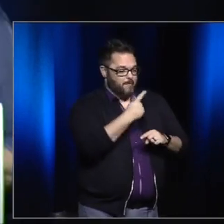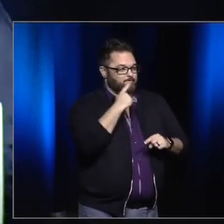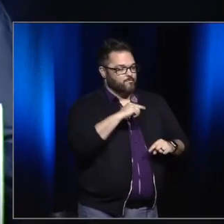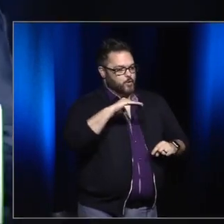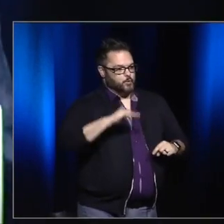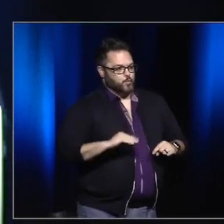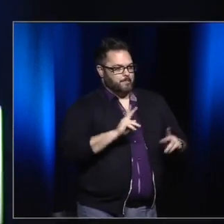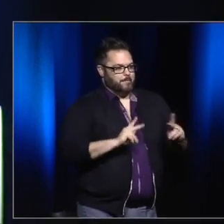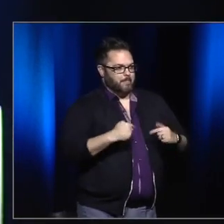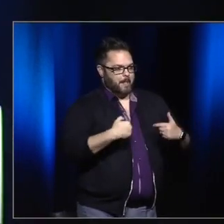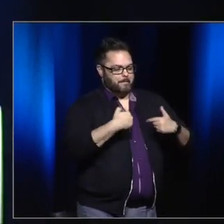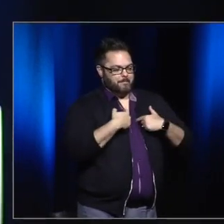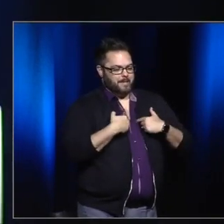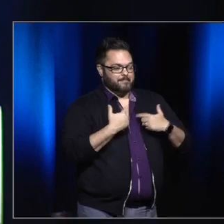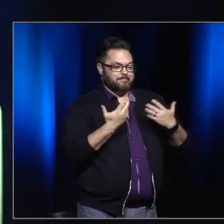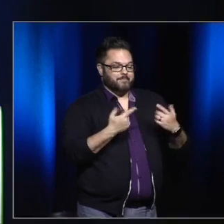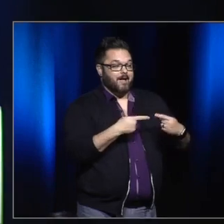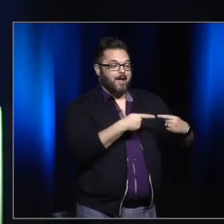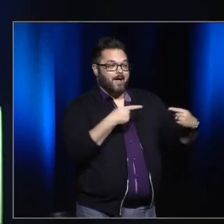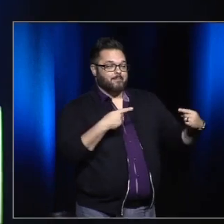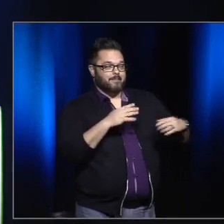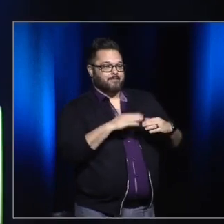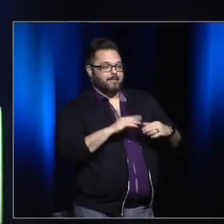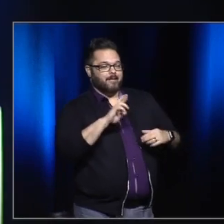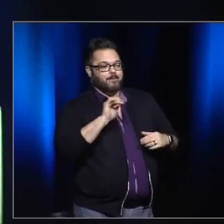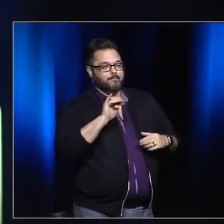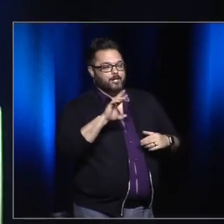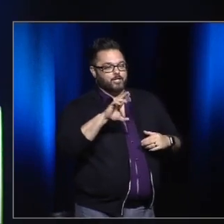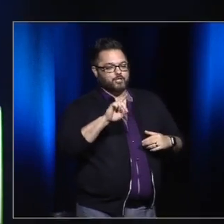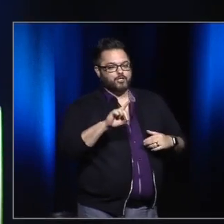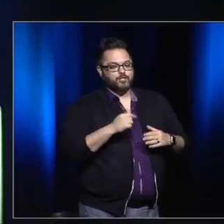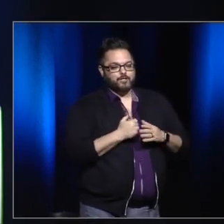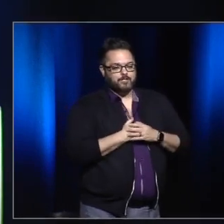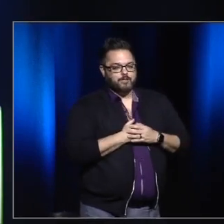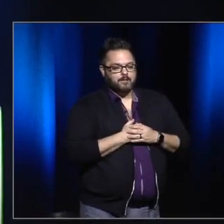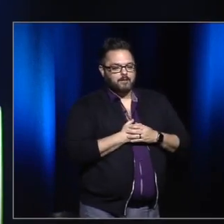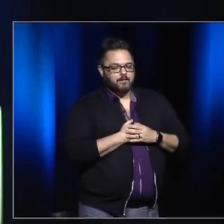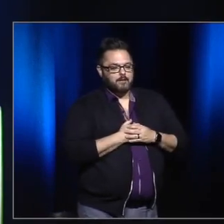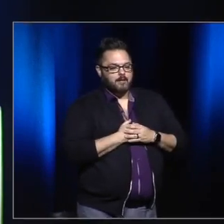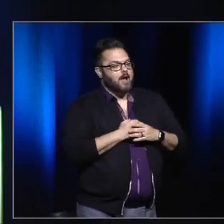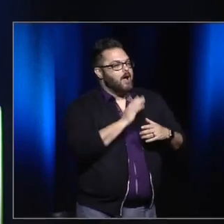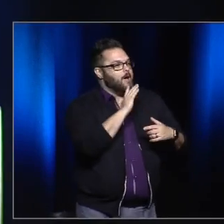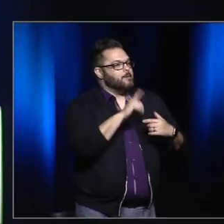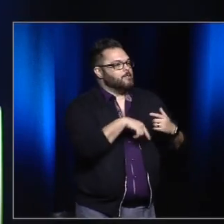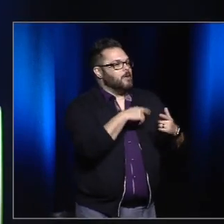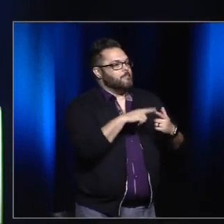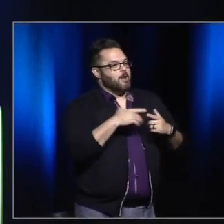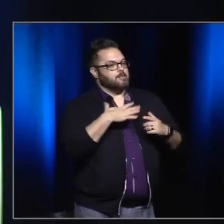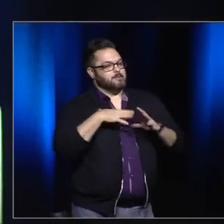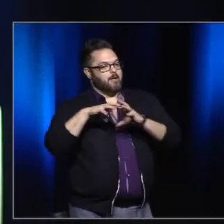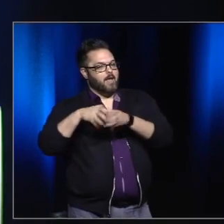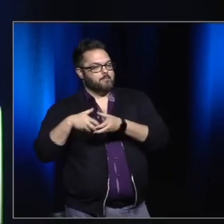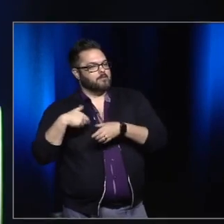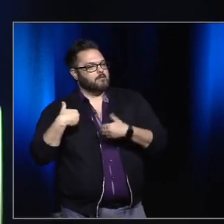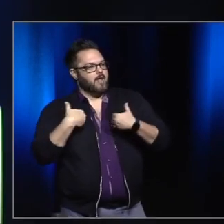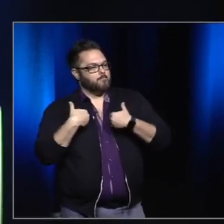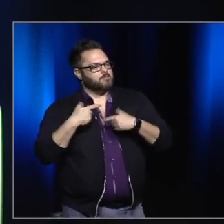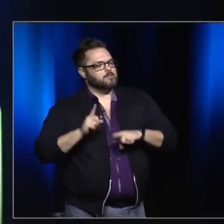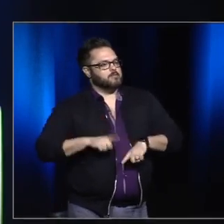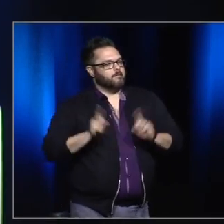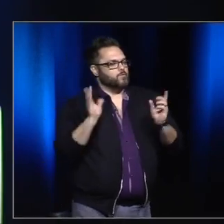Now, unlike Richard, I'm working on some animals that have a very different story.